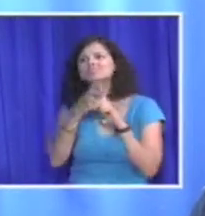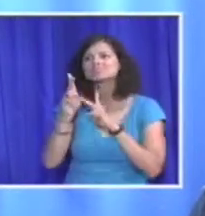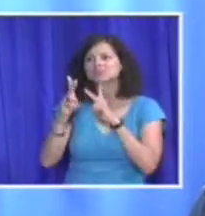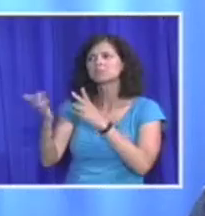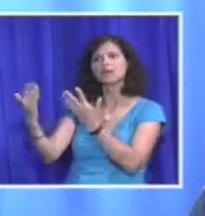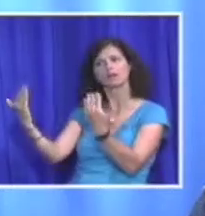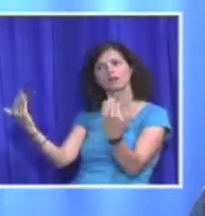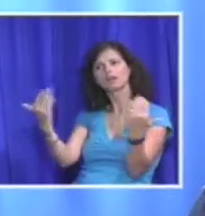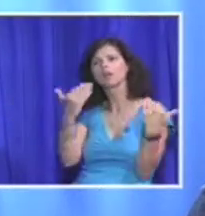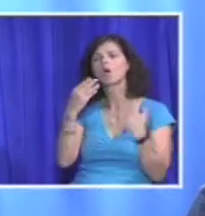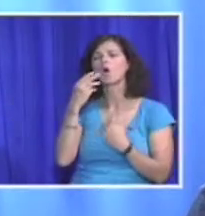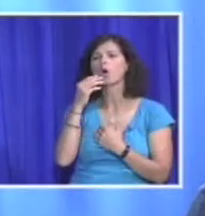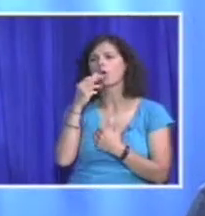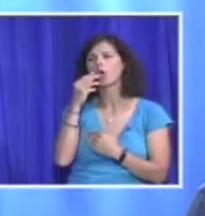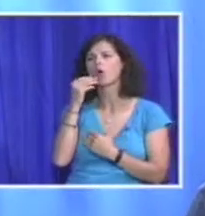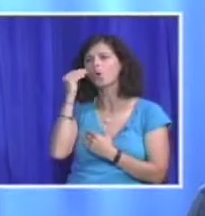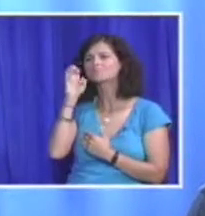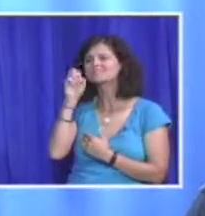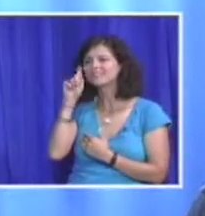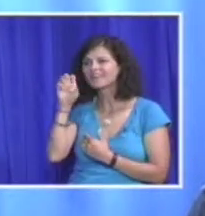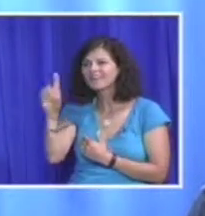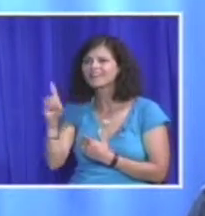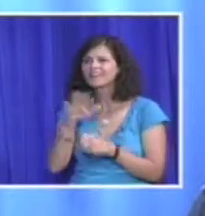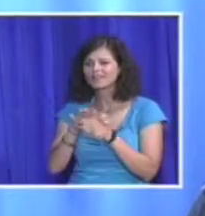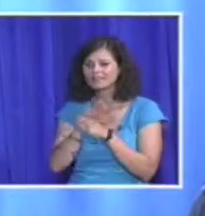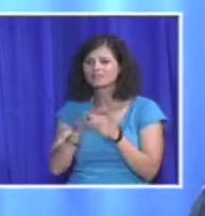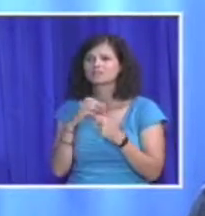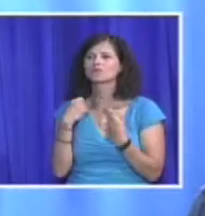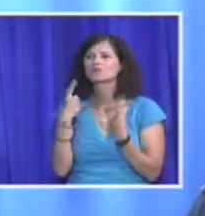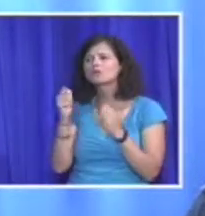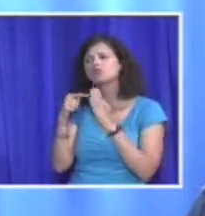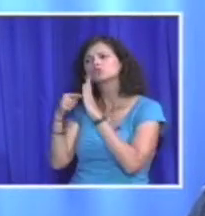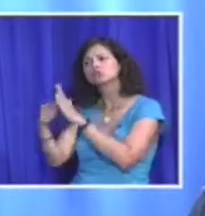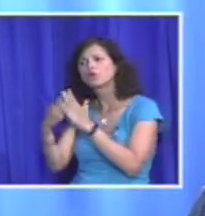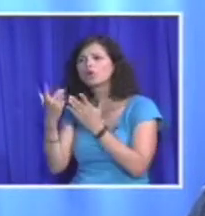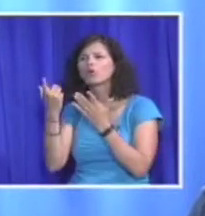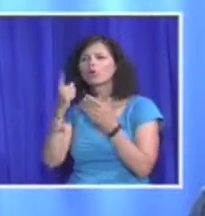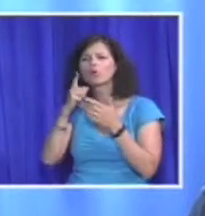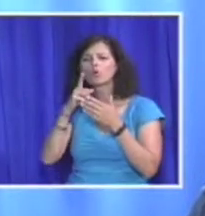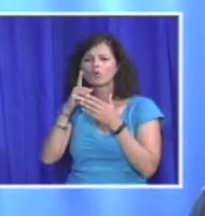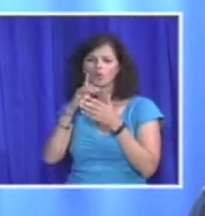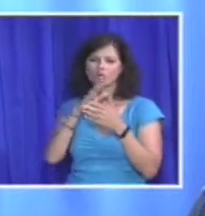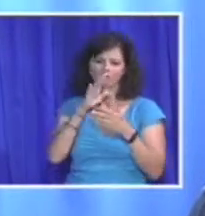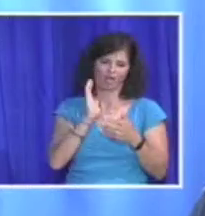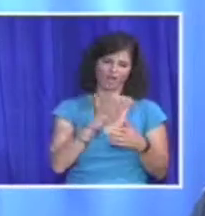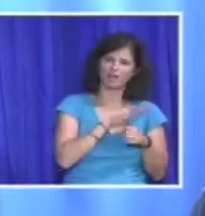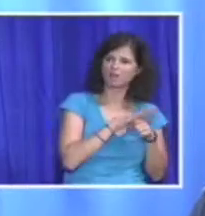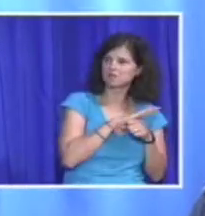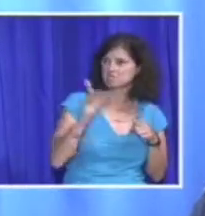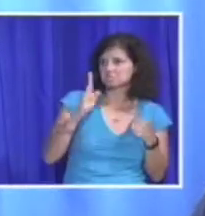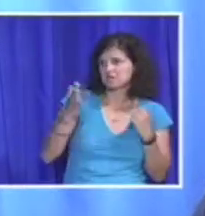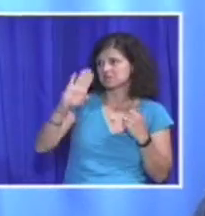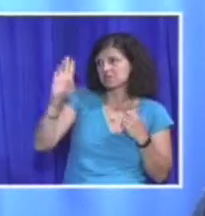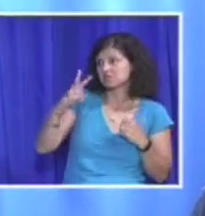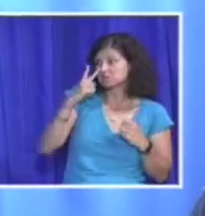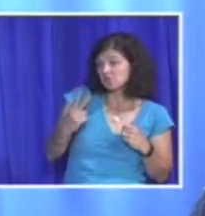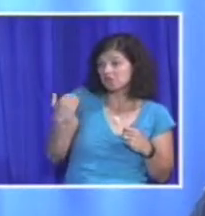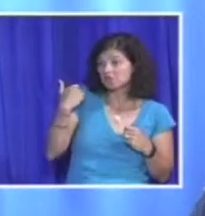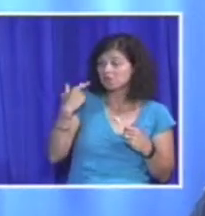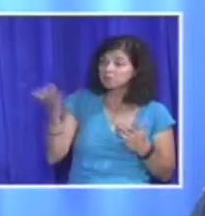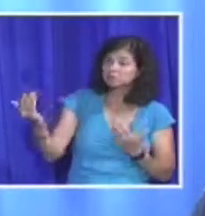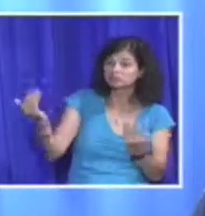show people a side of the region and the area that they might not necessarily have seen before. So